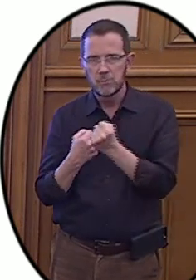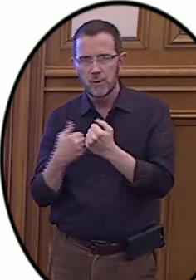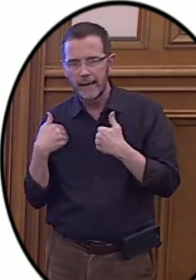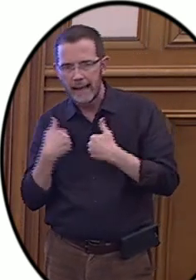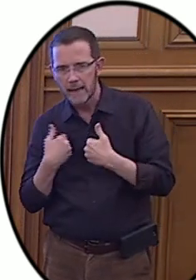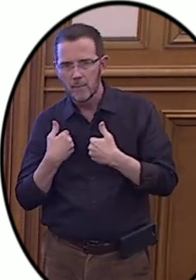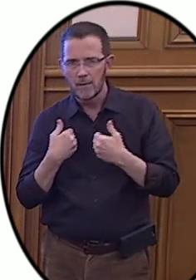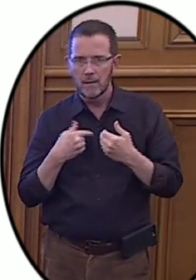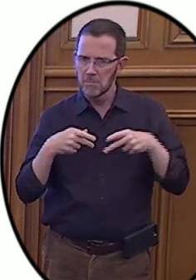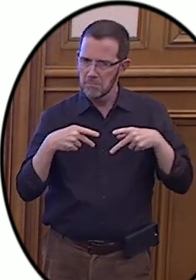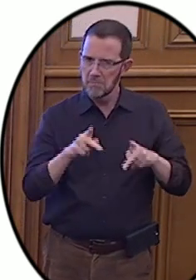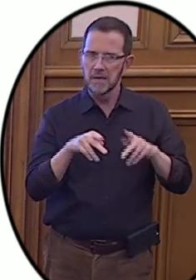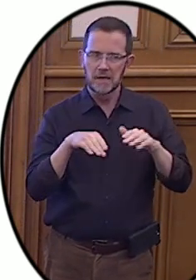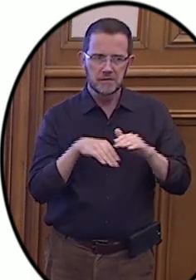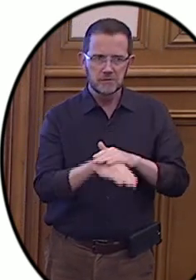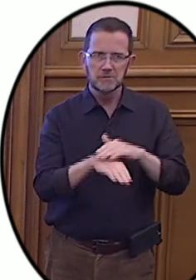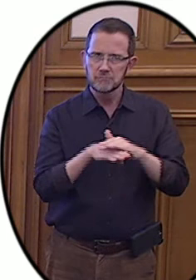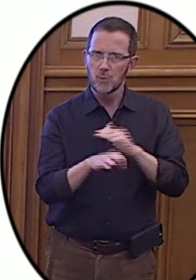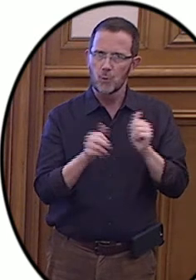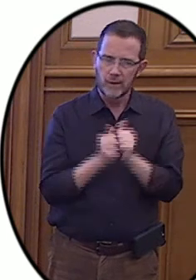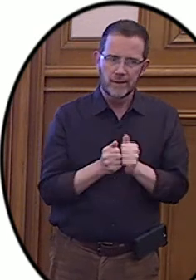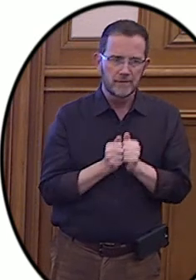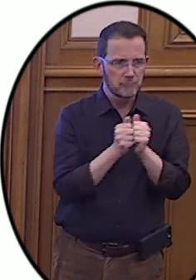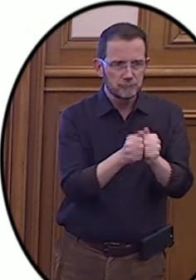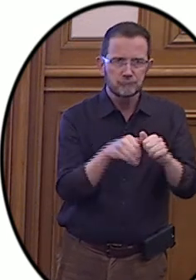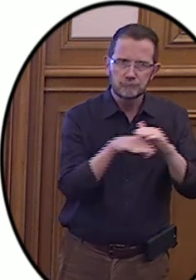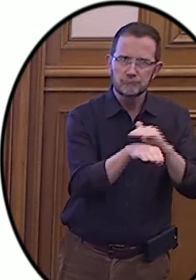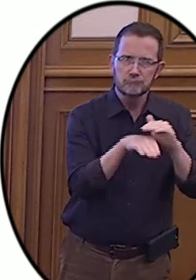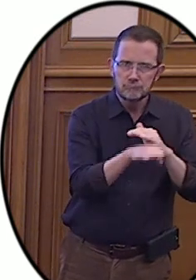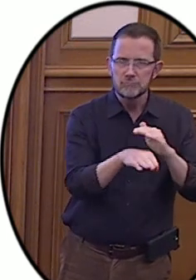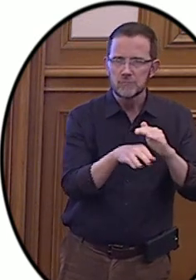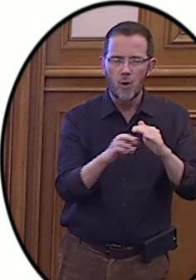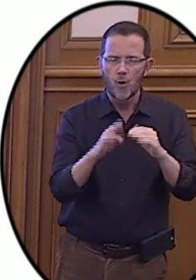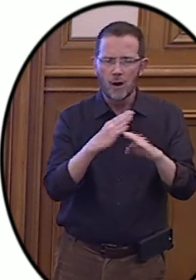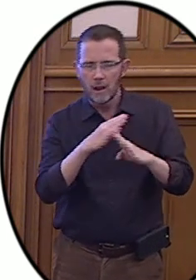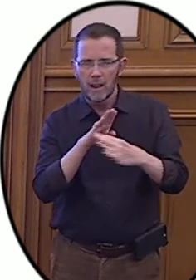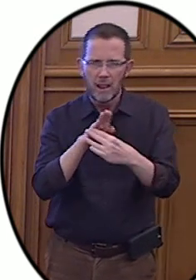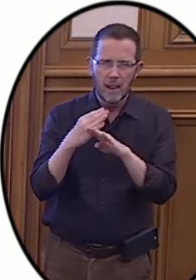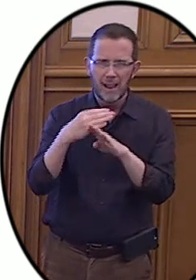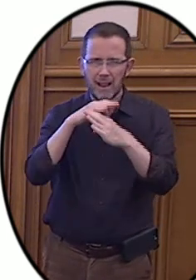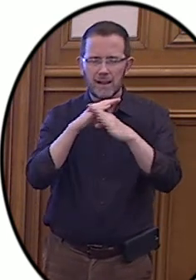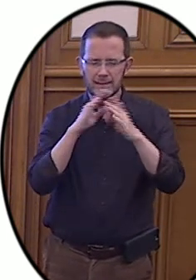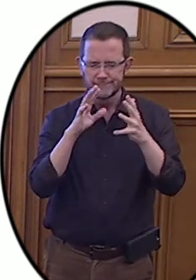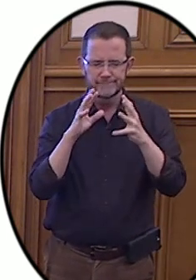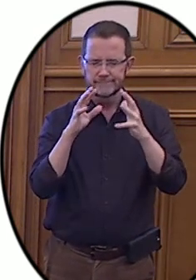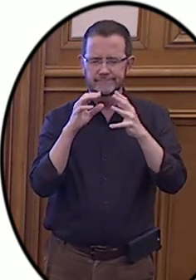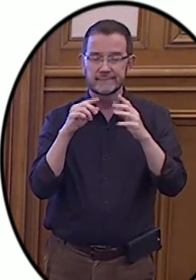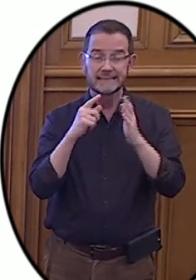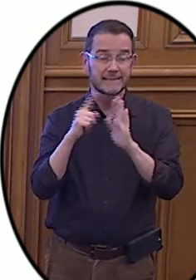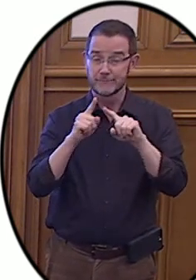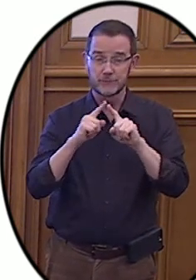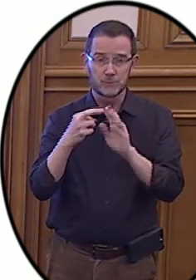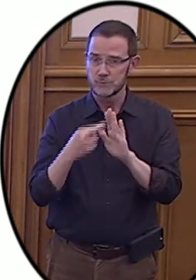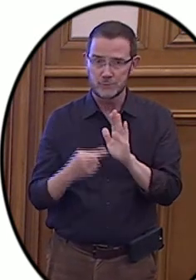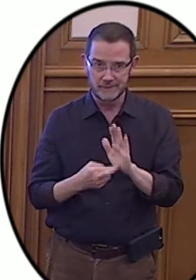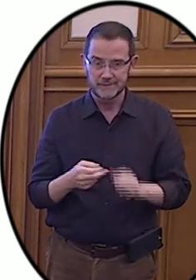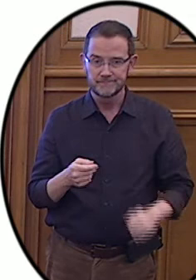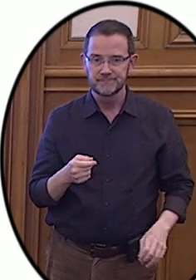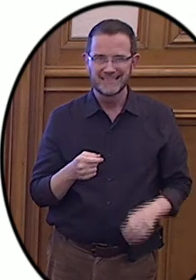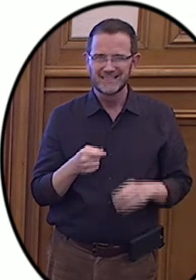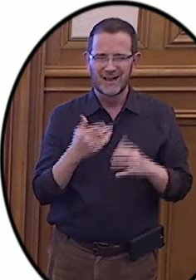are treated. I don't have time to go into much detail. I will just mention briefly that